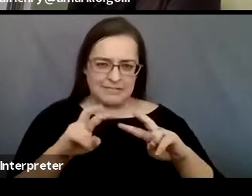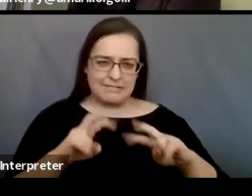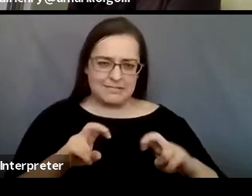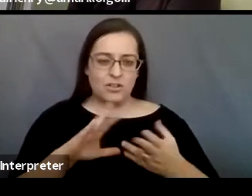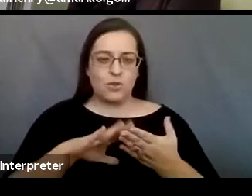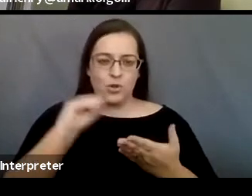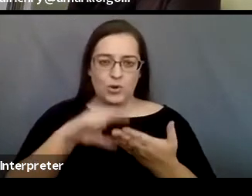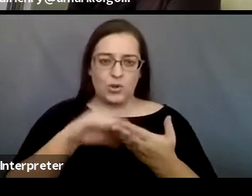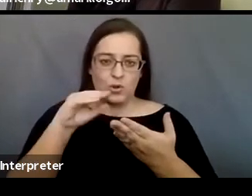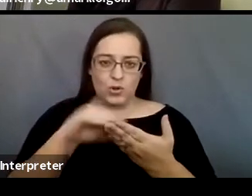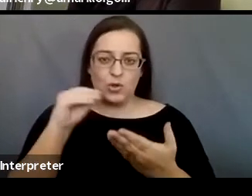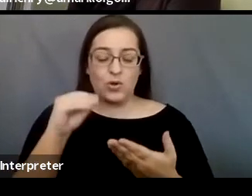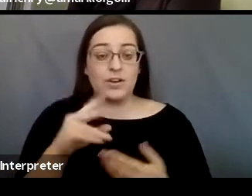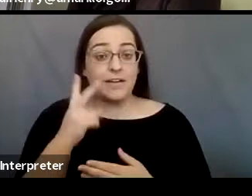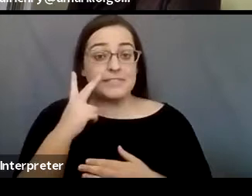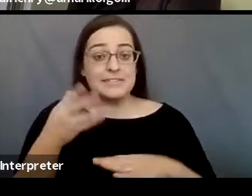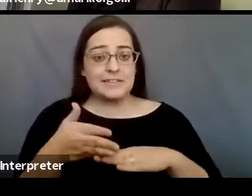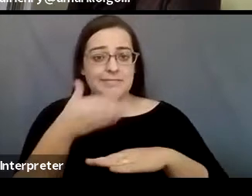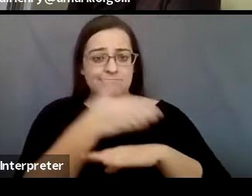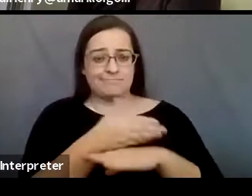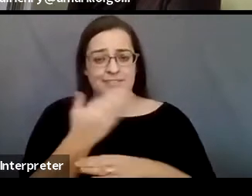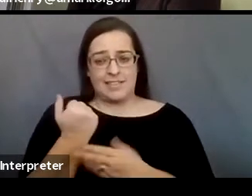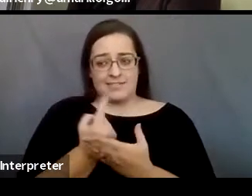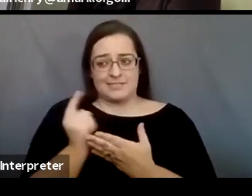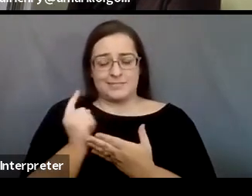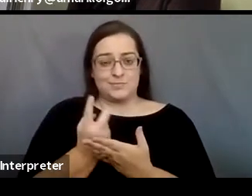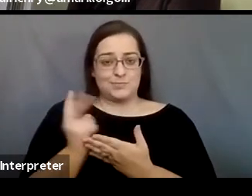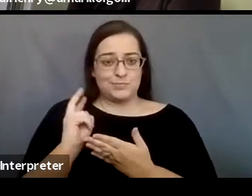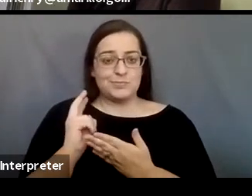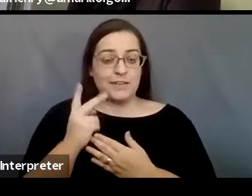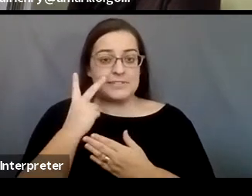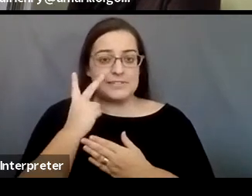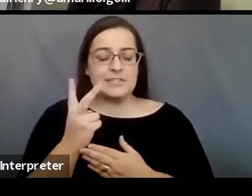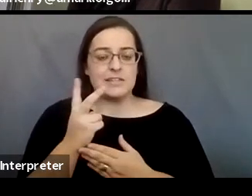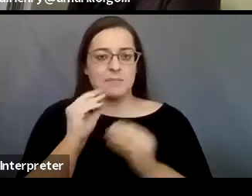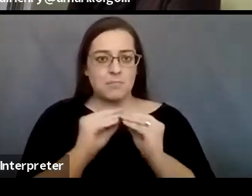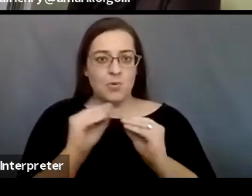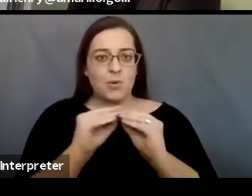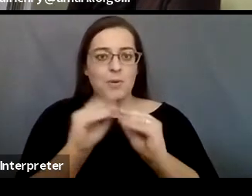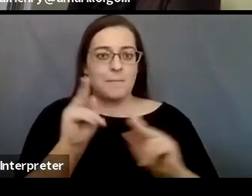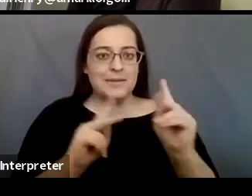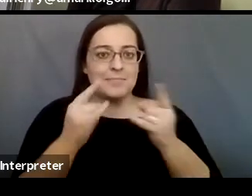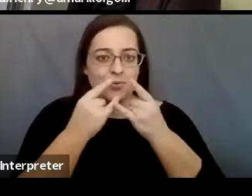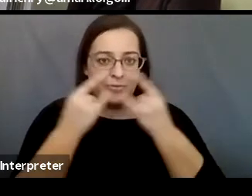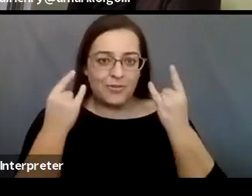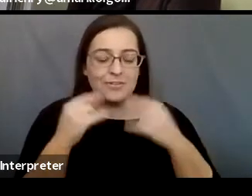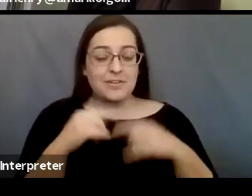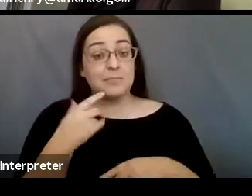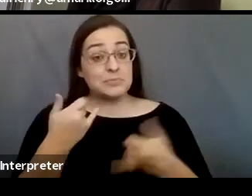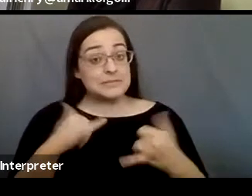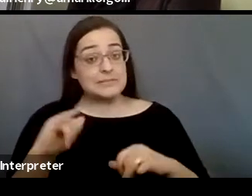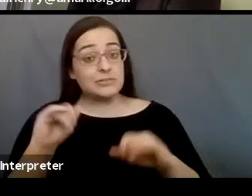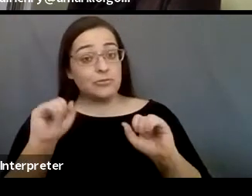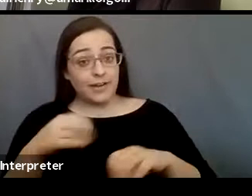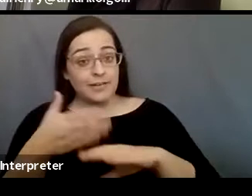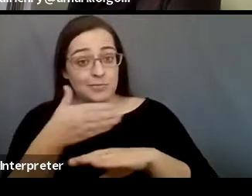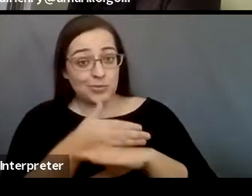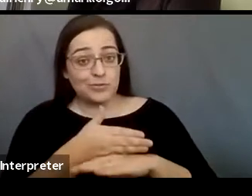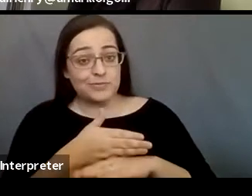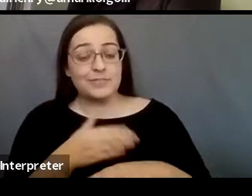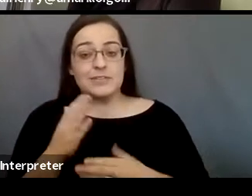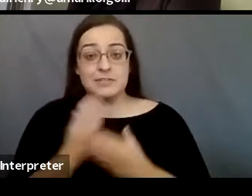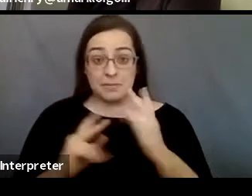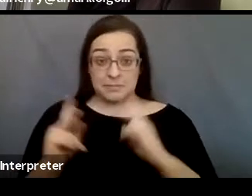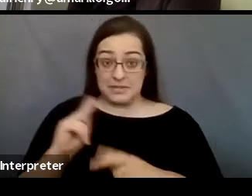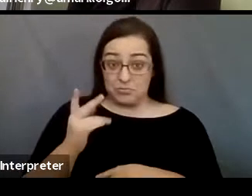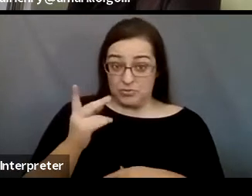And I will say that I've seen a marked improvement over the last couple of weeks in people wearing their face coverings. There's still opportunities for improvement. People have asked if we've gotten a